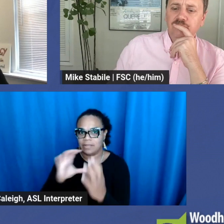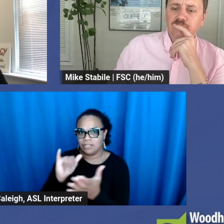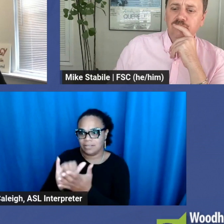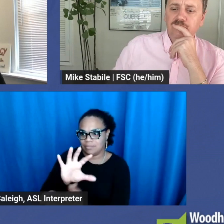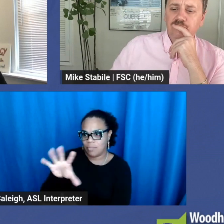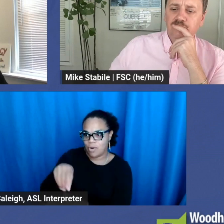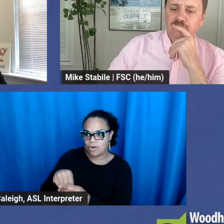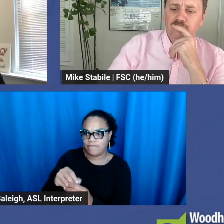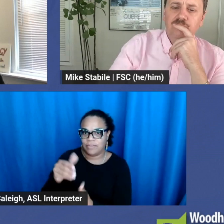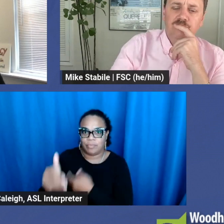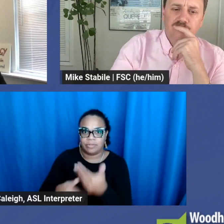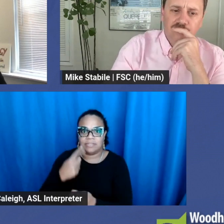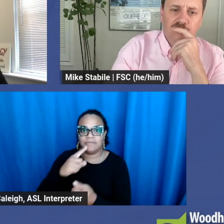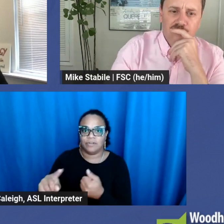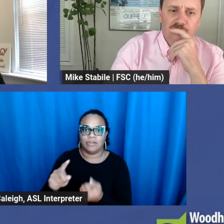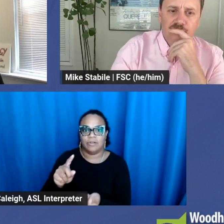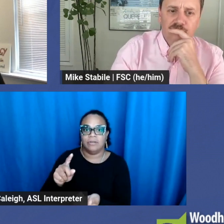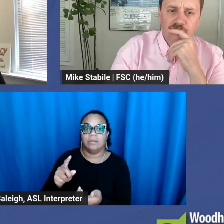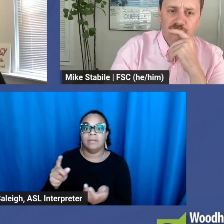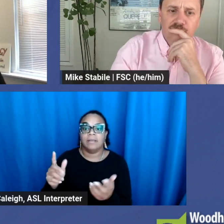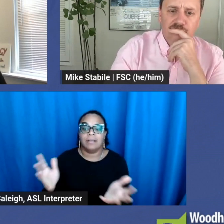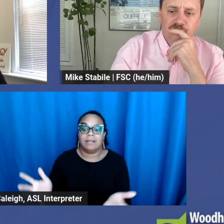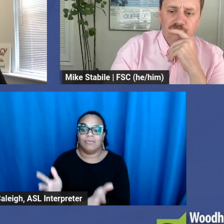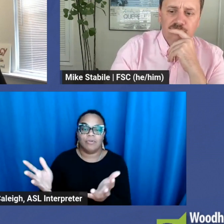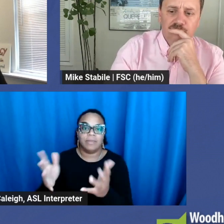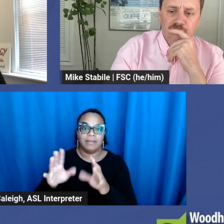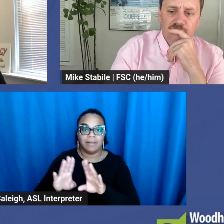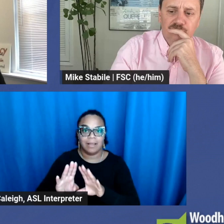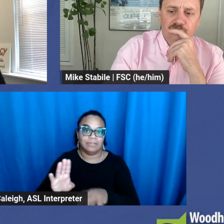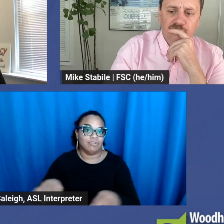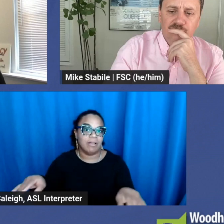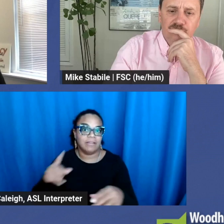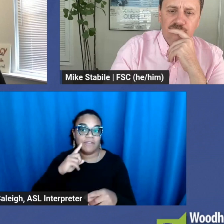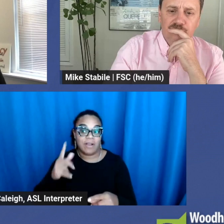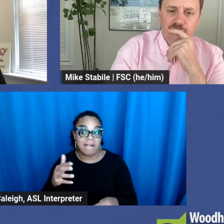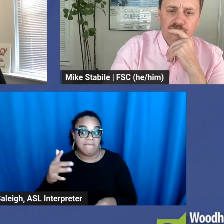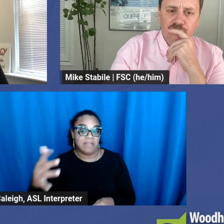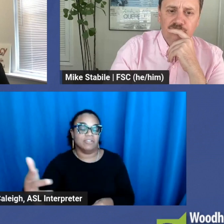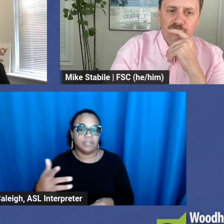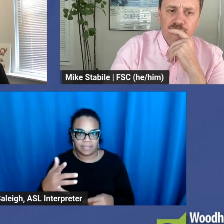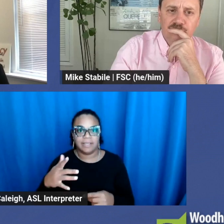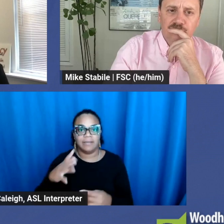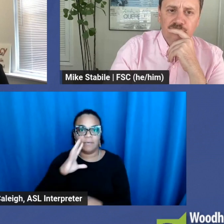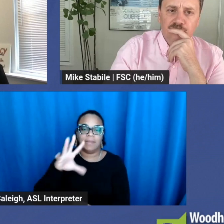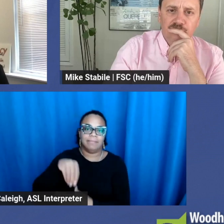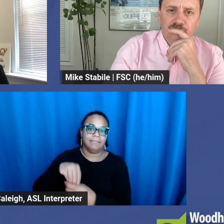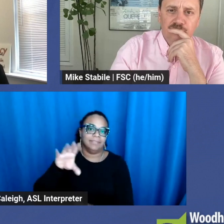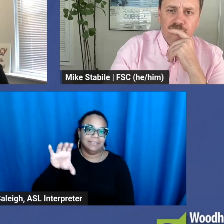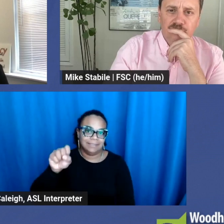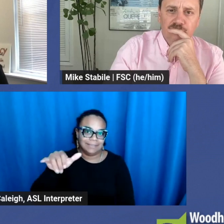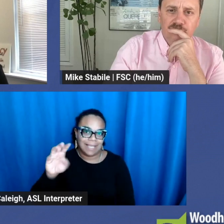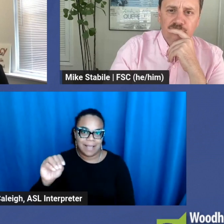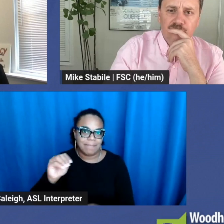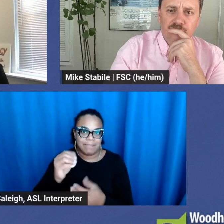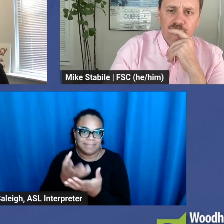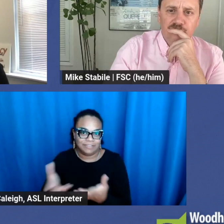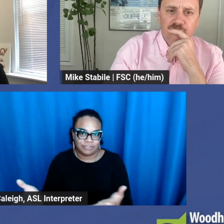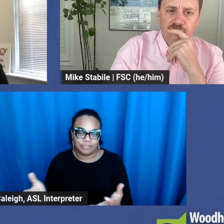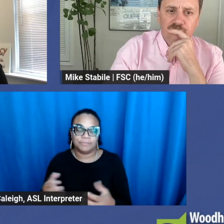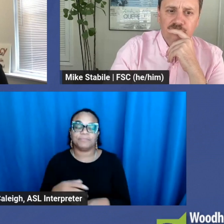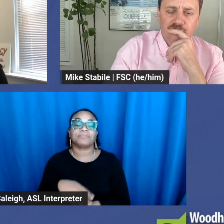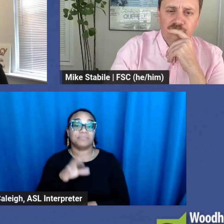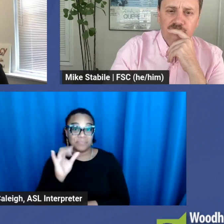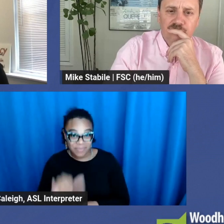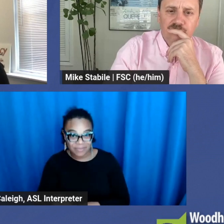of grooming a child for eventual production of CSAM or any other kind of child exploitation crime. And so that sort of breadth of what